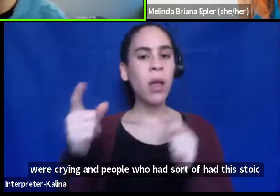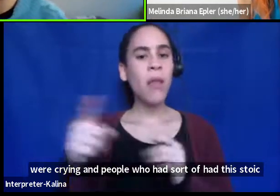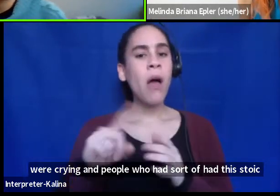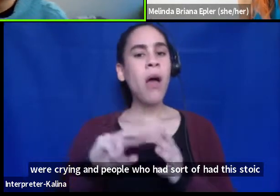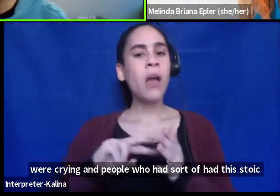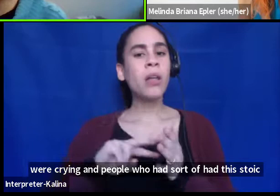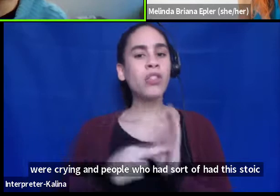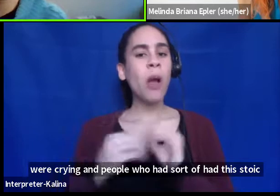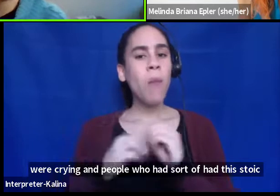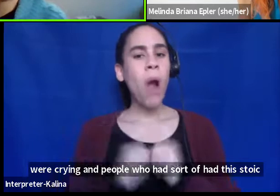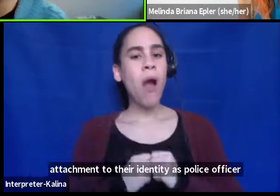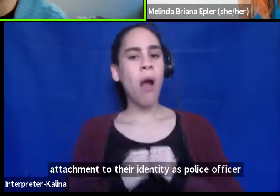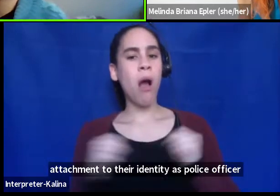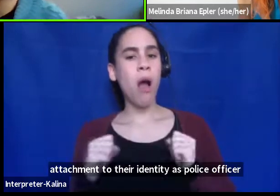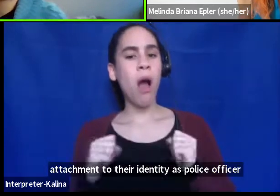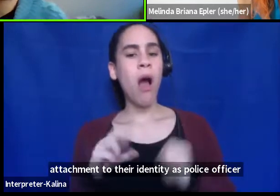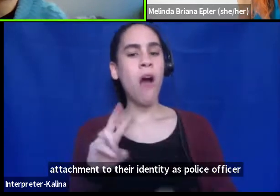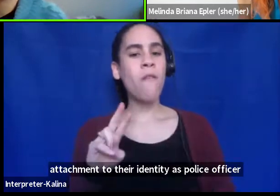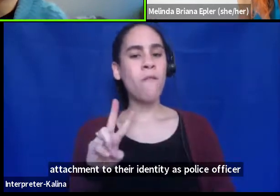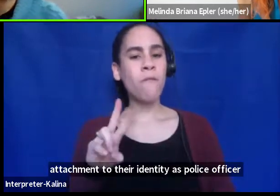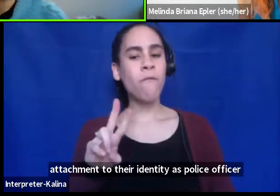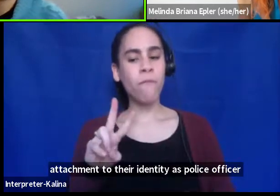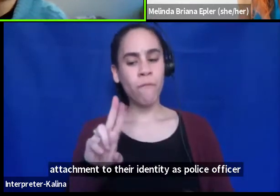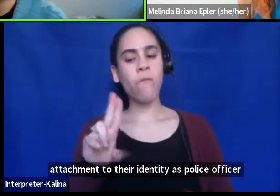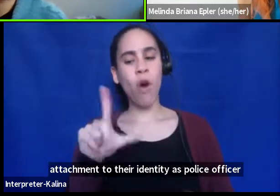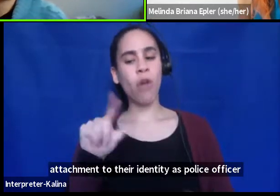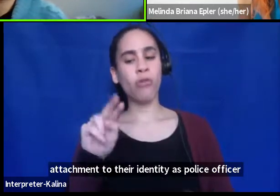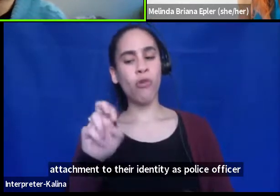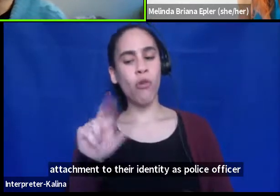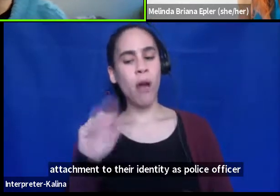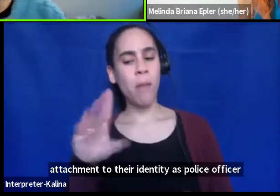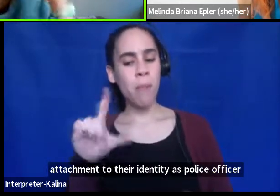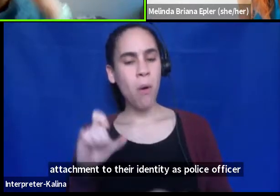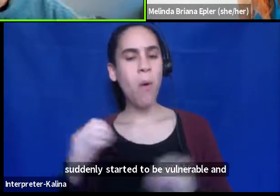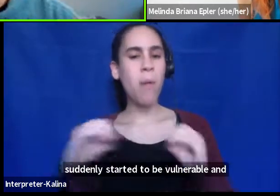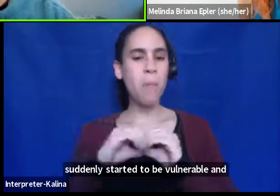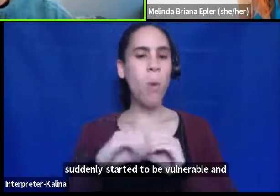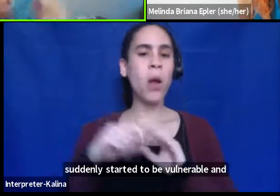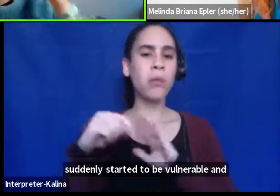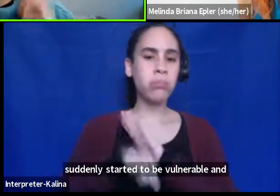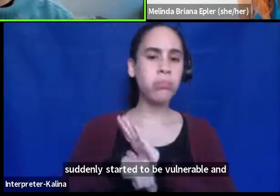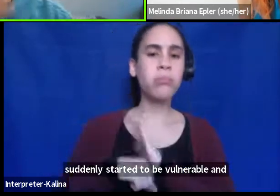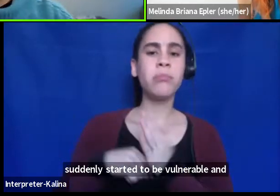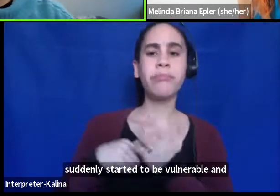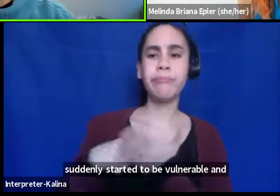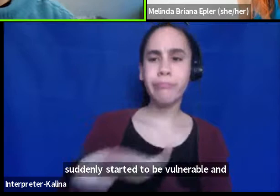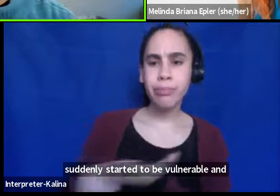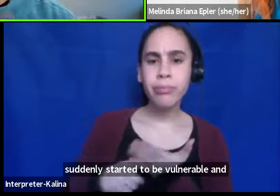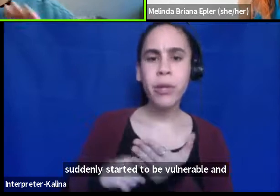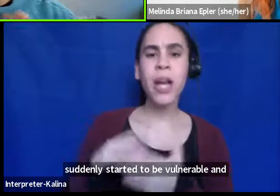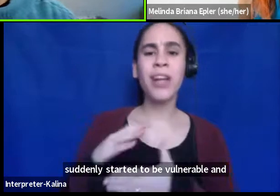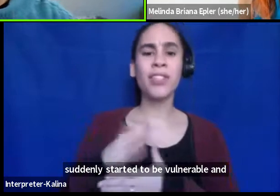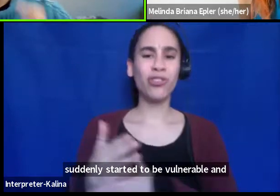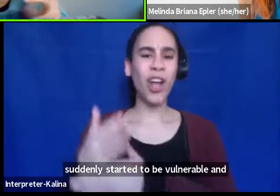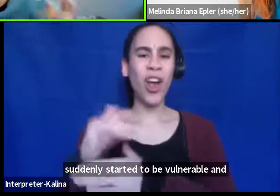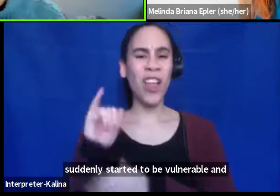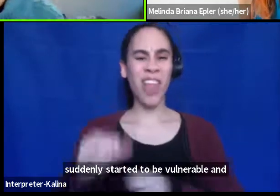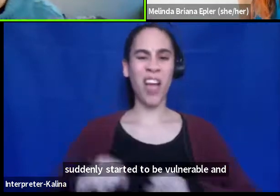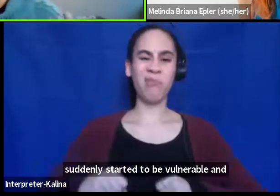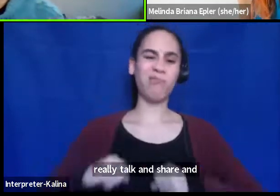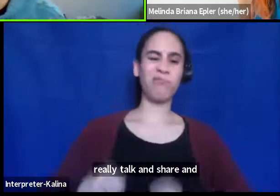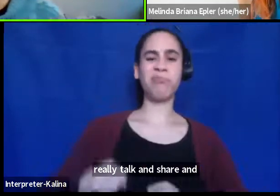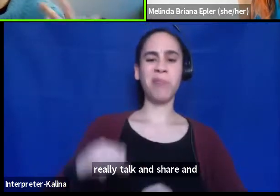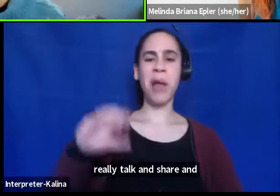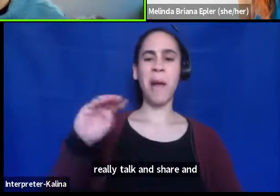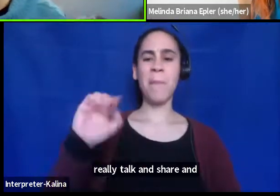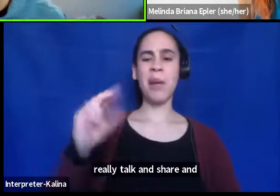started to like really talk and share, and that sort of machismo culture was